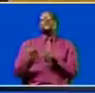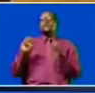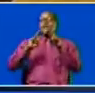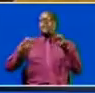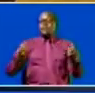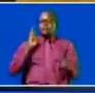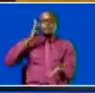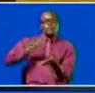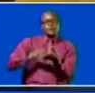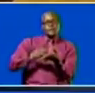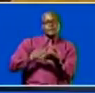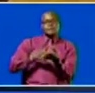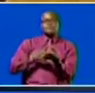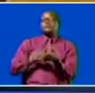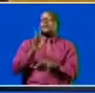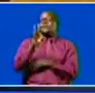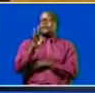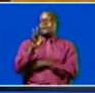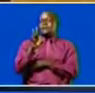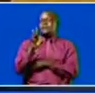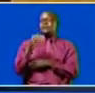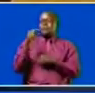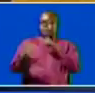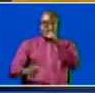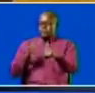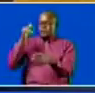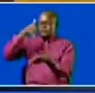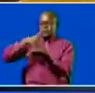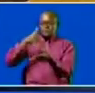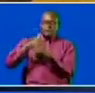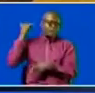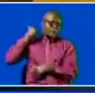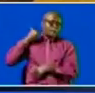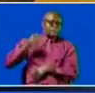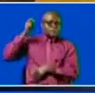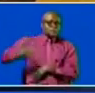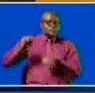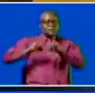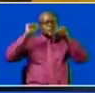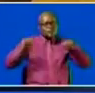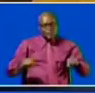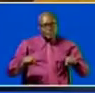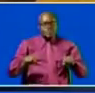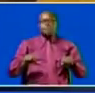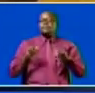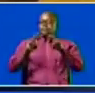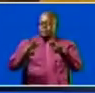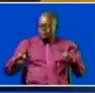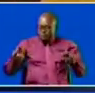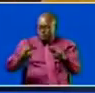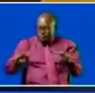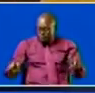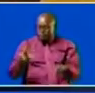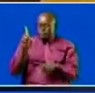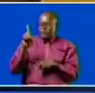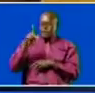witnesses. Now, there are 3 tier processes in the criminal justice system. There's the investigative process, there is the